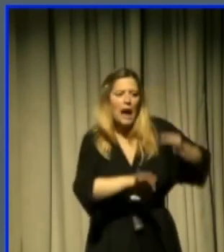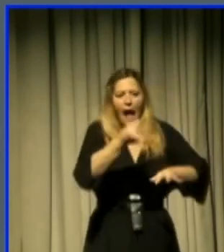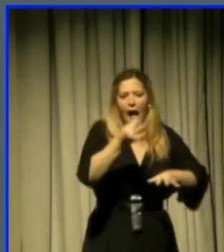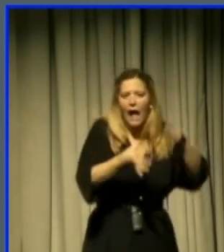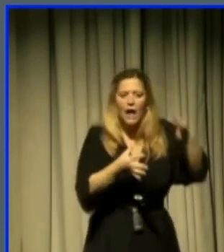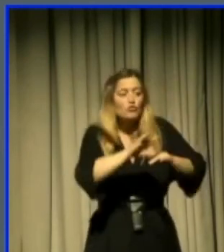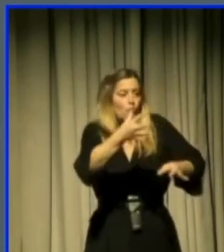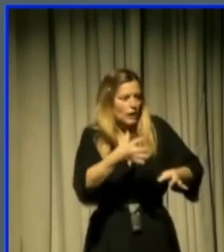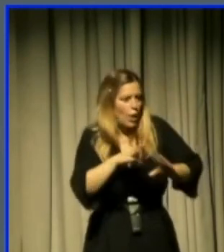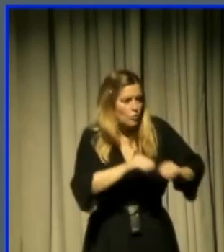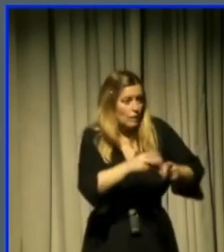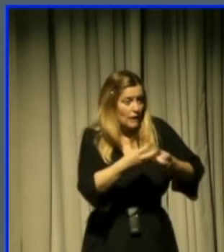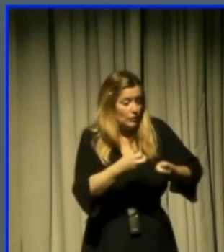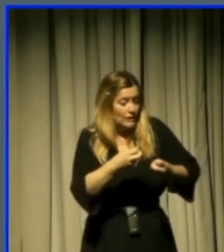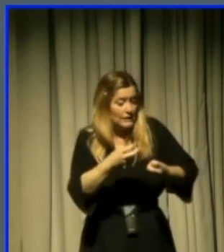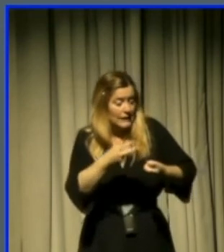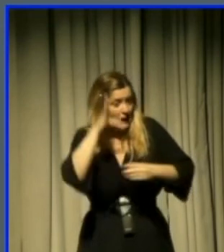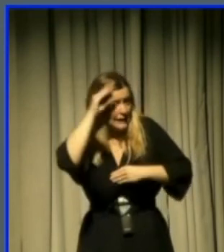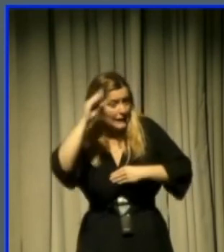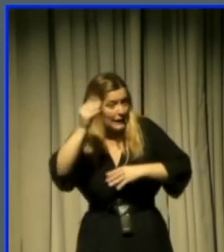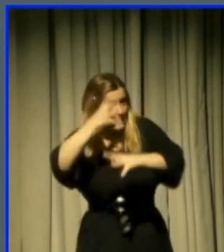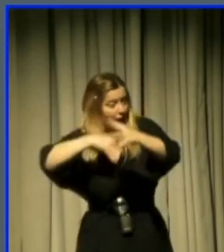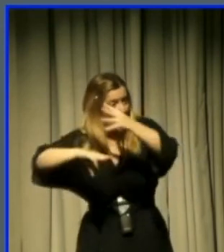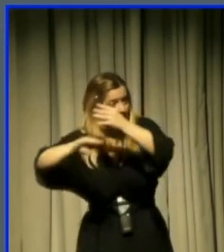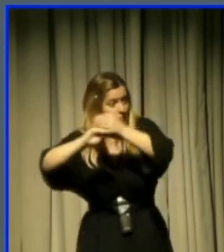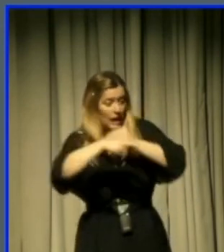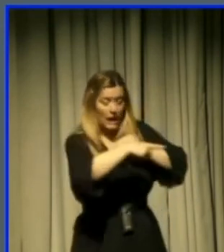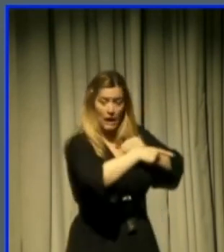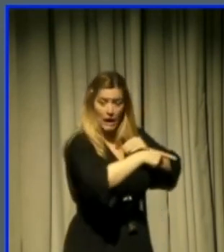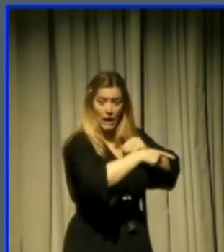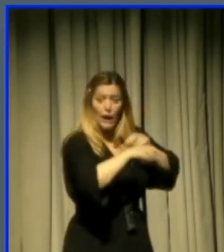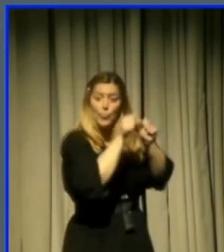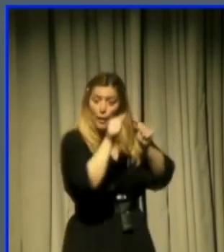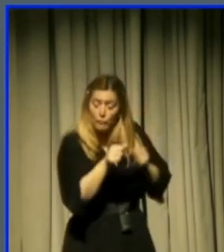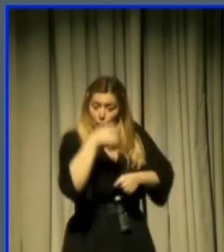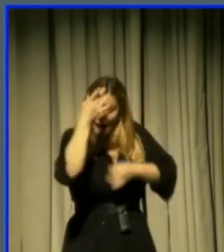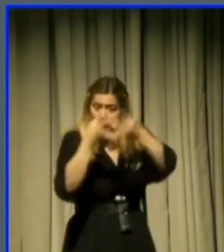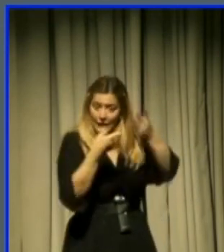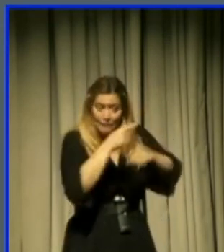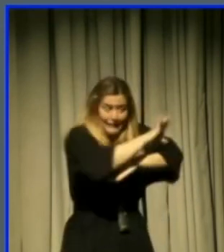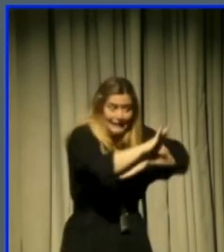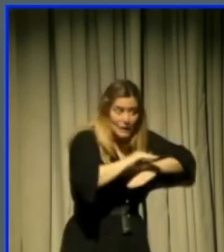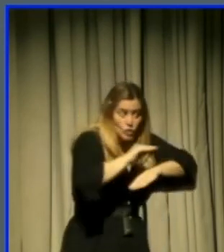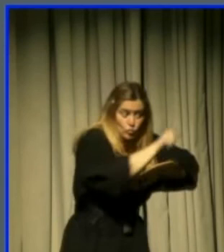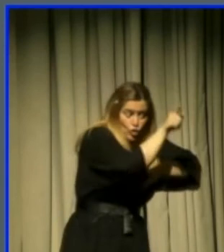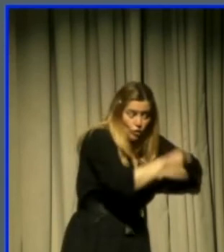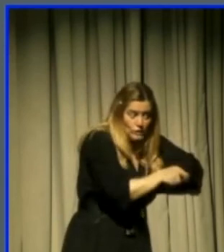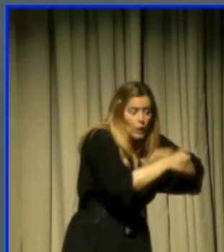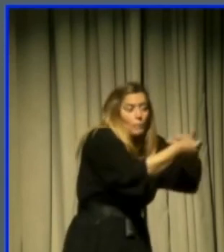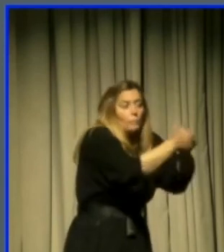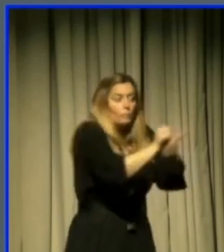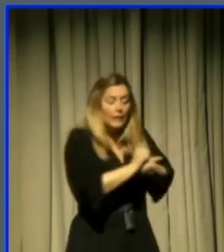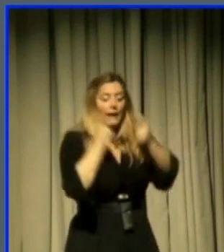very creative way the designs of that designer. What we are looking at is kind of different, and we